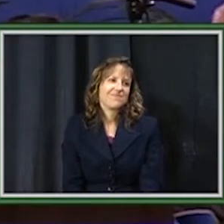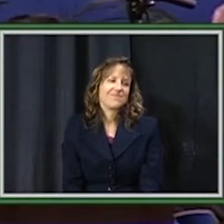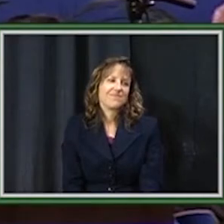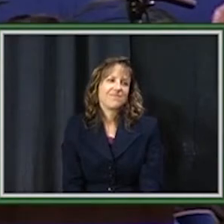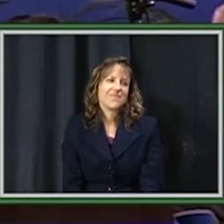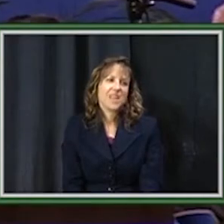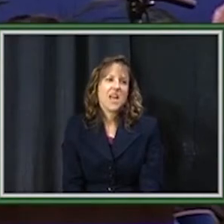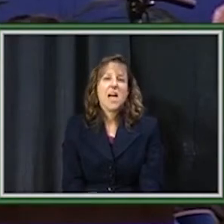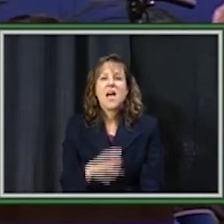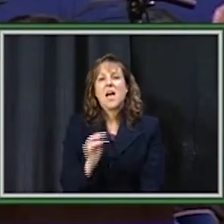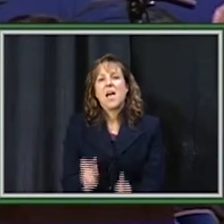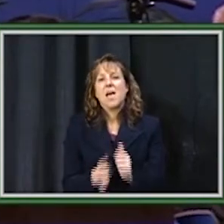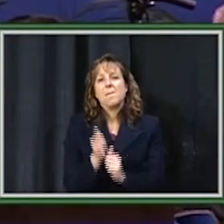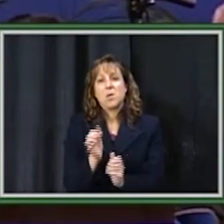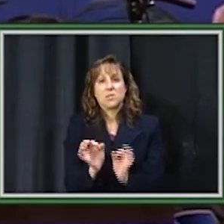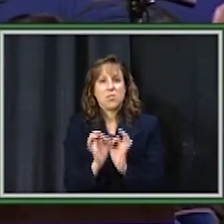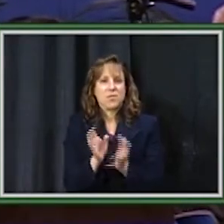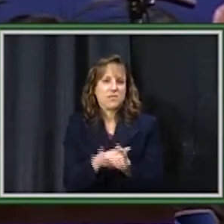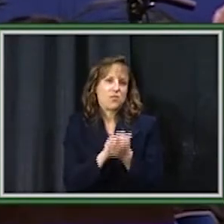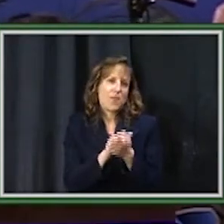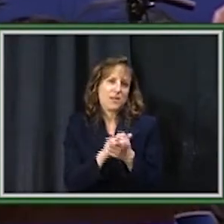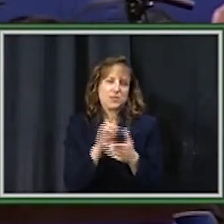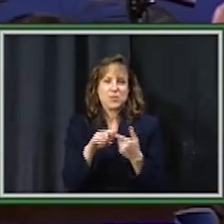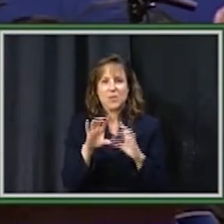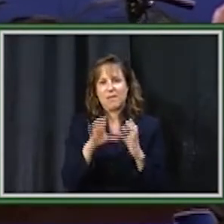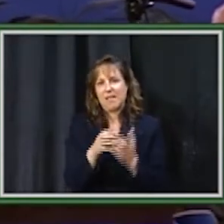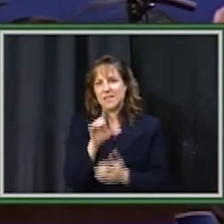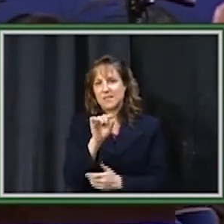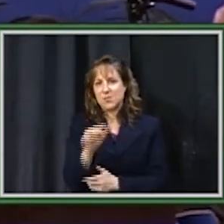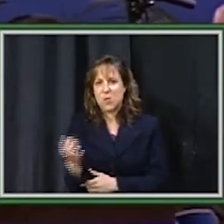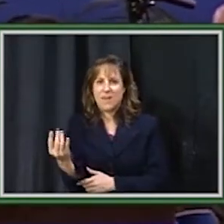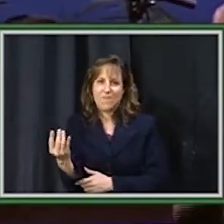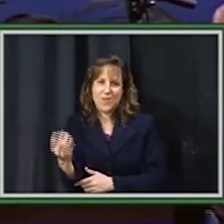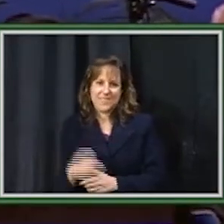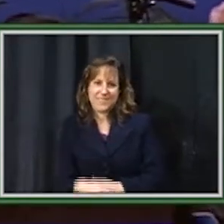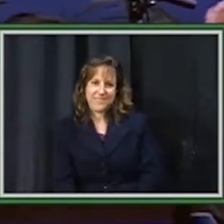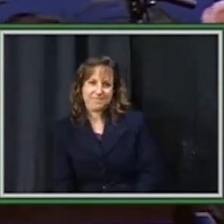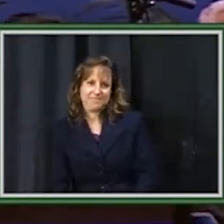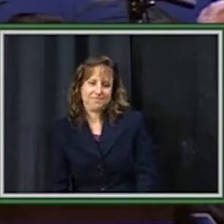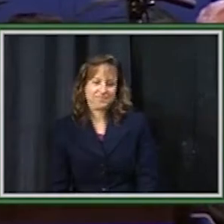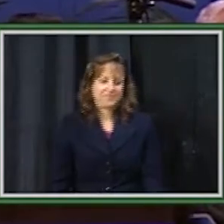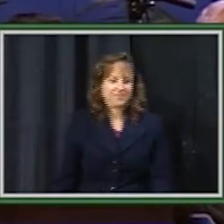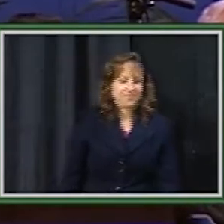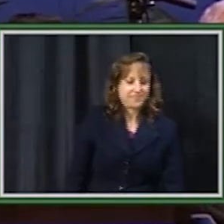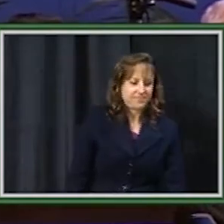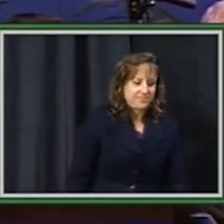And most of all, congratulations to the class of 2014.